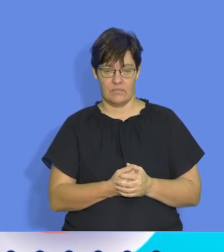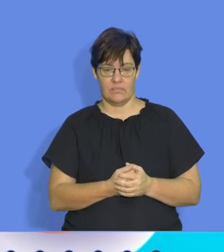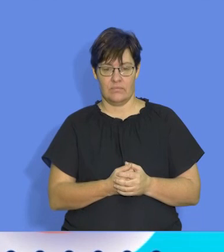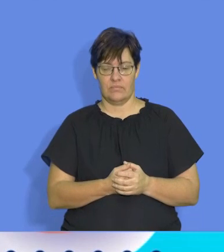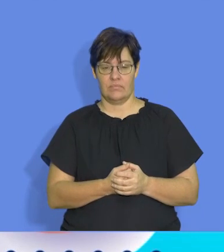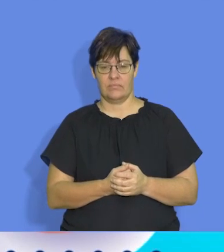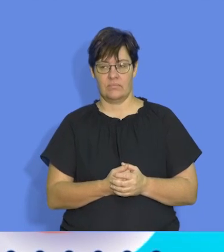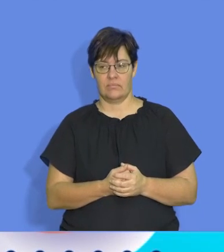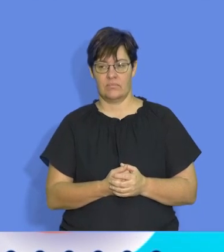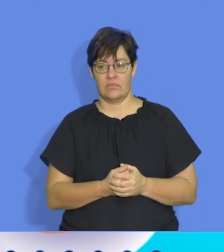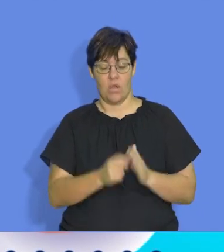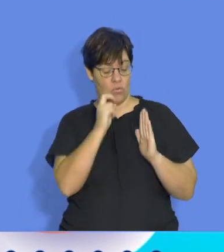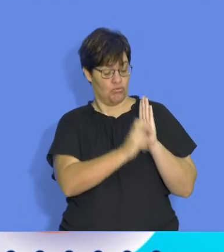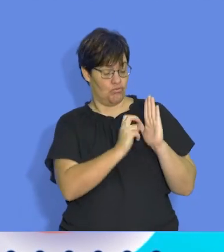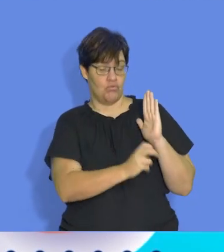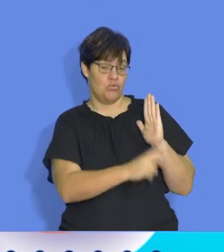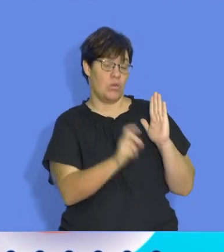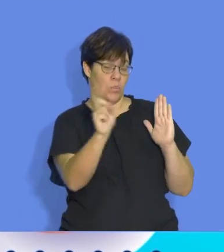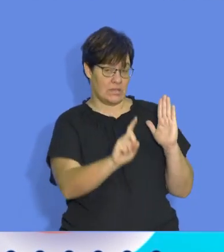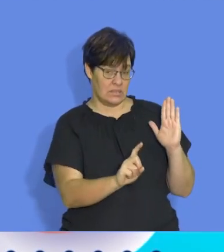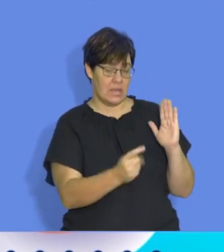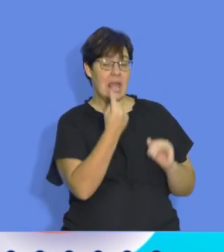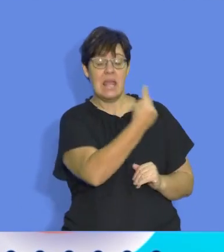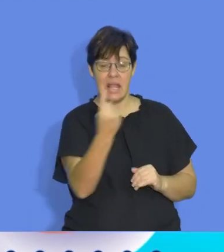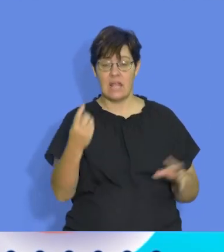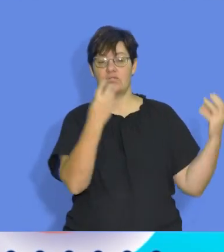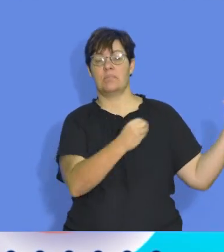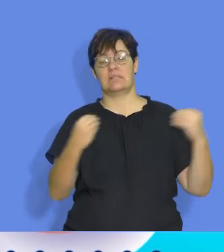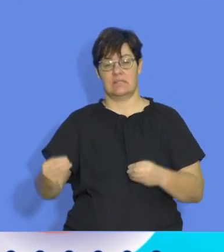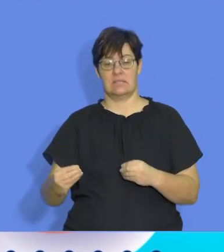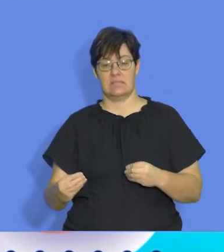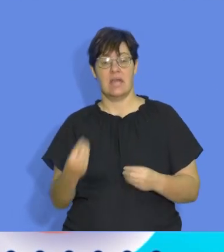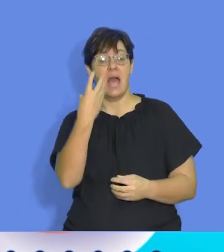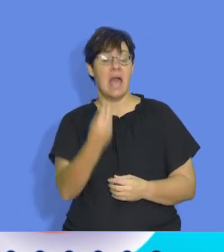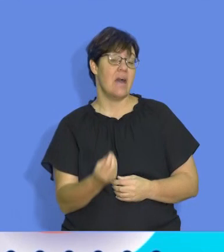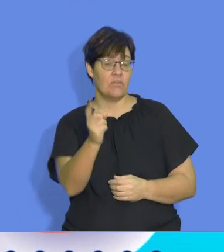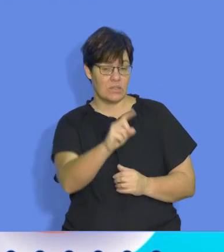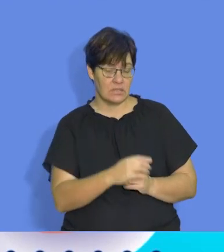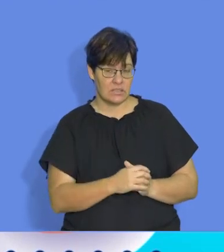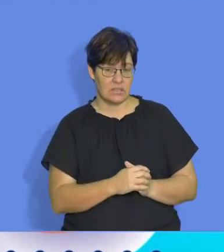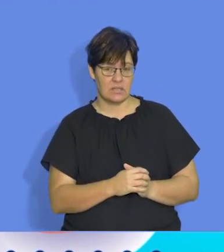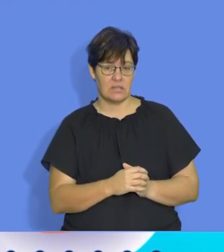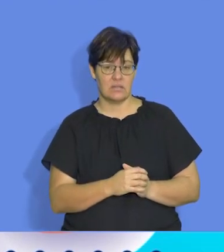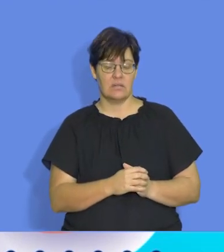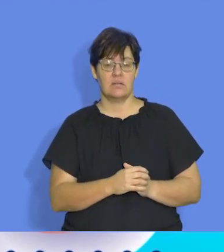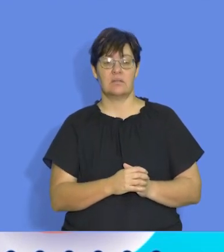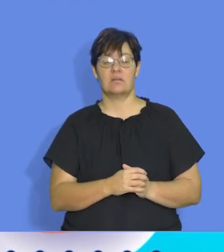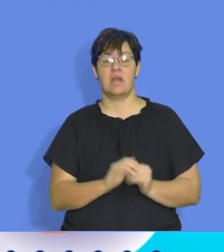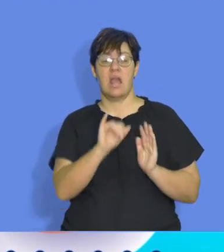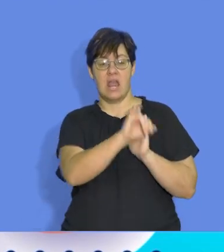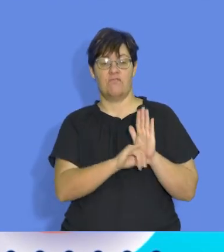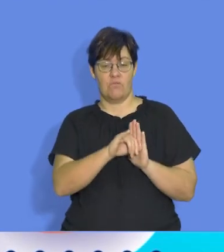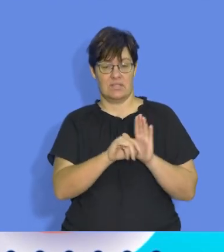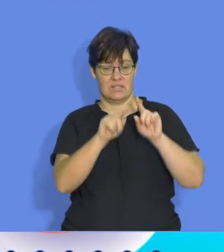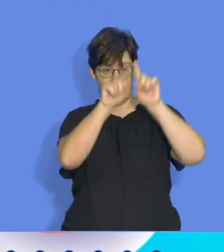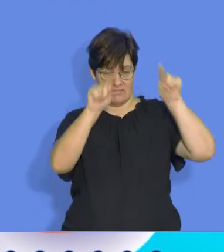generally the rule is every business will have what we call the invoice basis, is the norm,